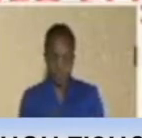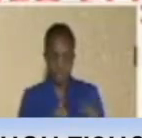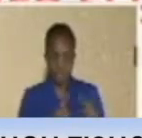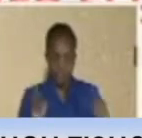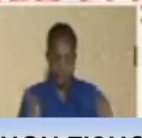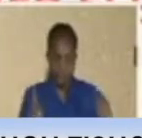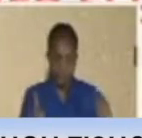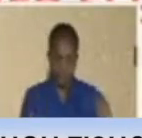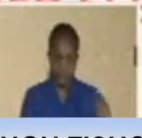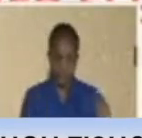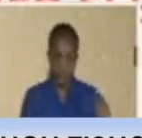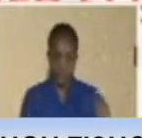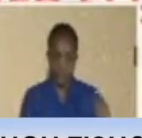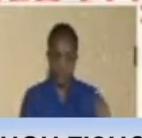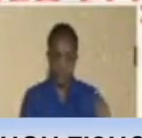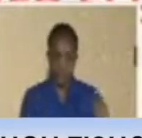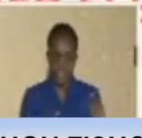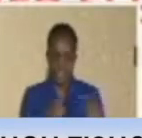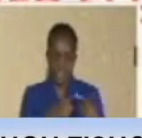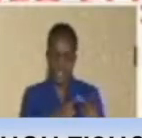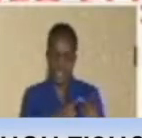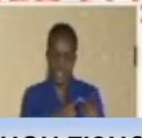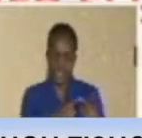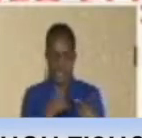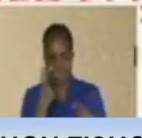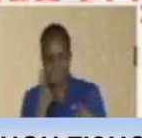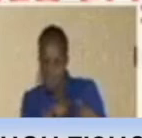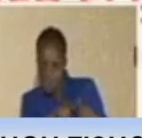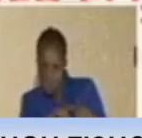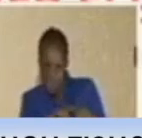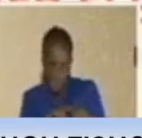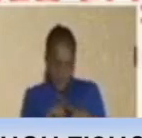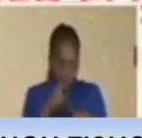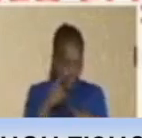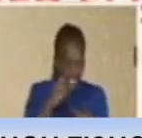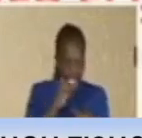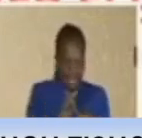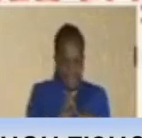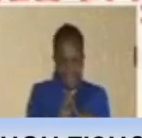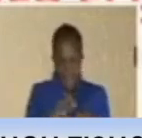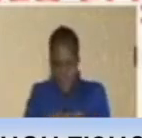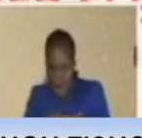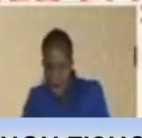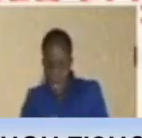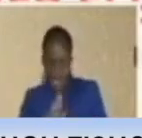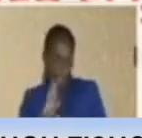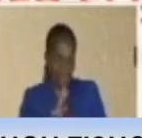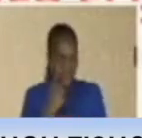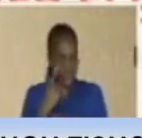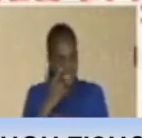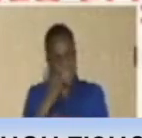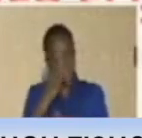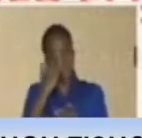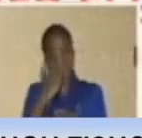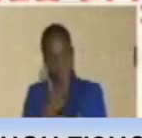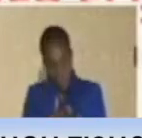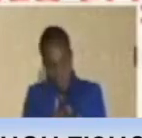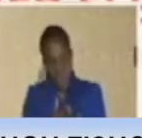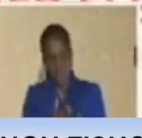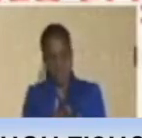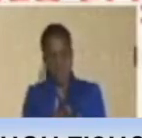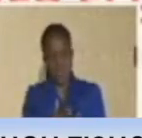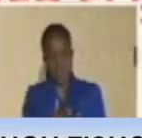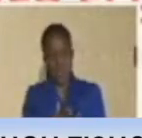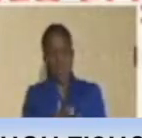1, to test the market with a view to ascertaining the true value of